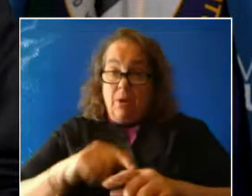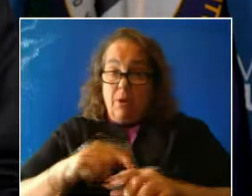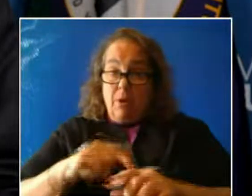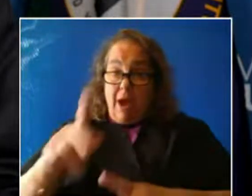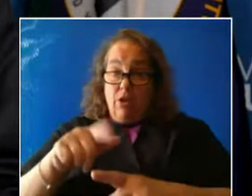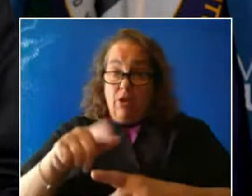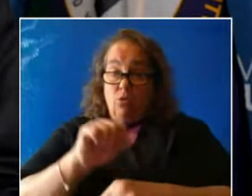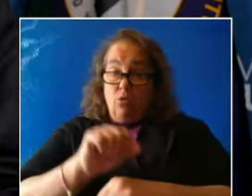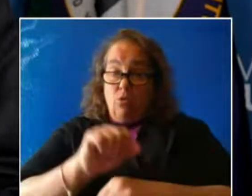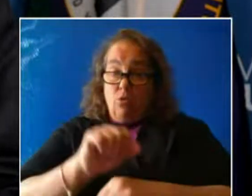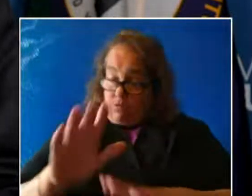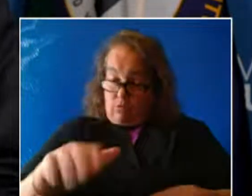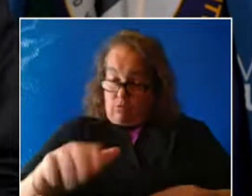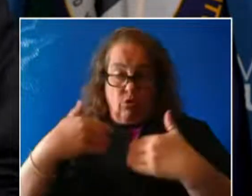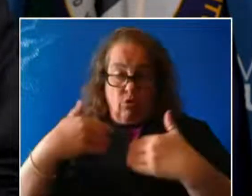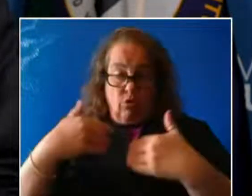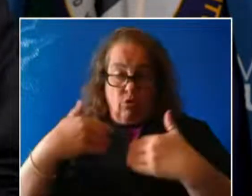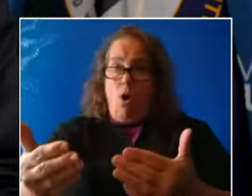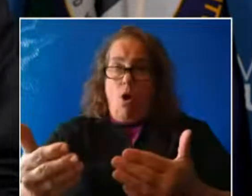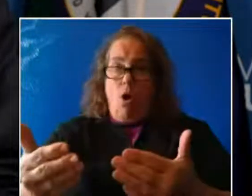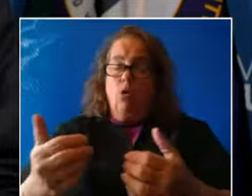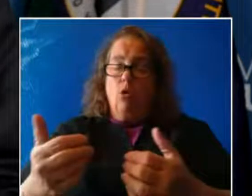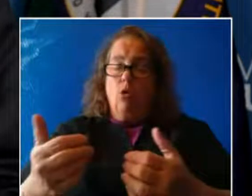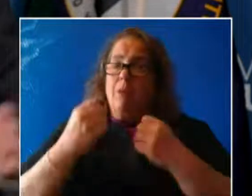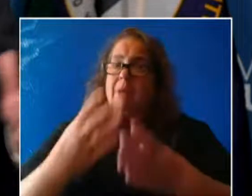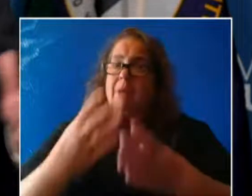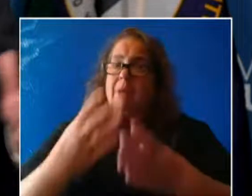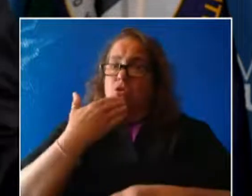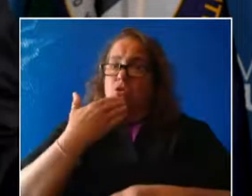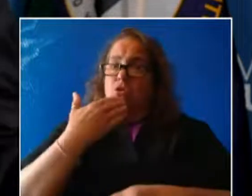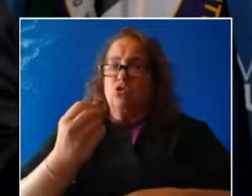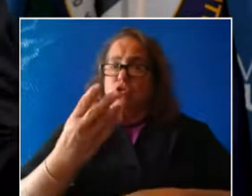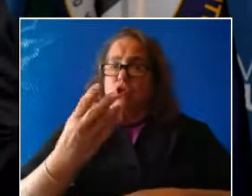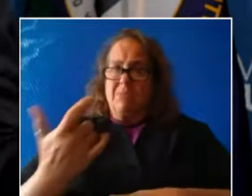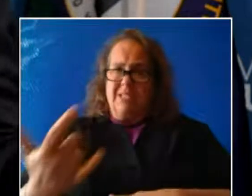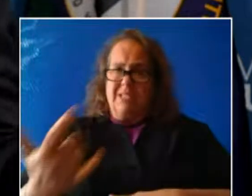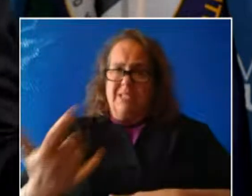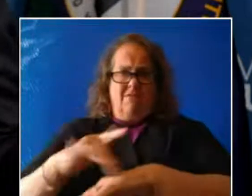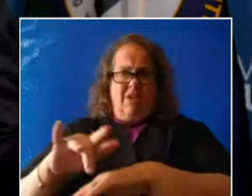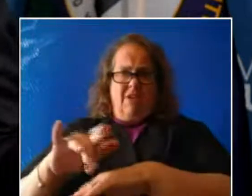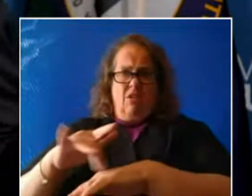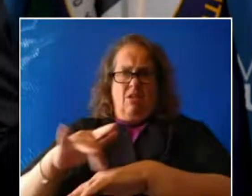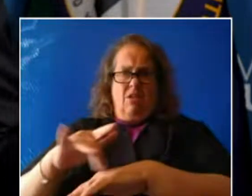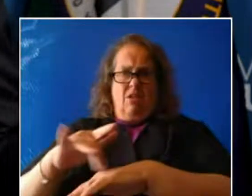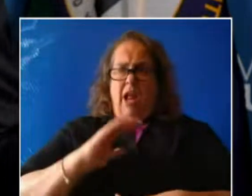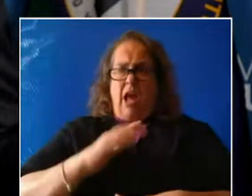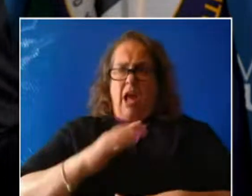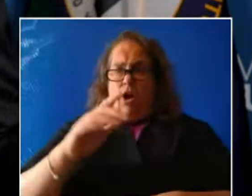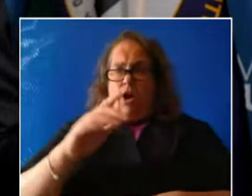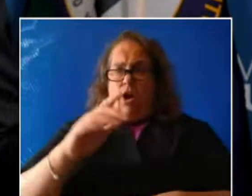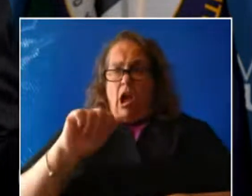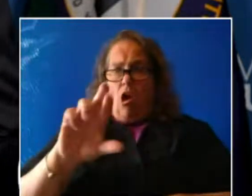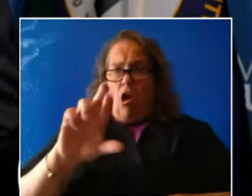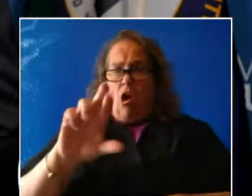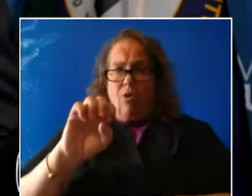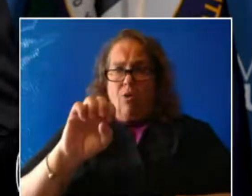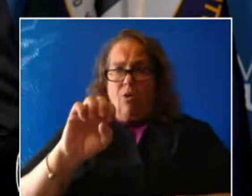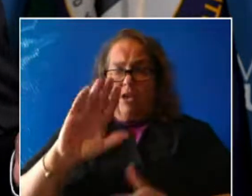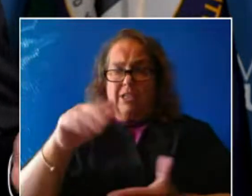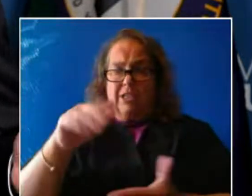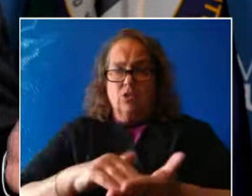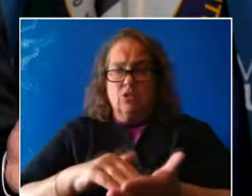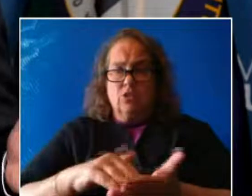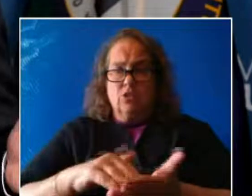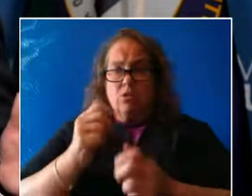a lot of good jobs that are available right now at our career centers. In most places, we have employers that are